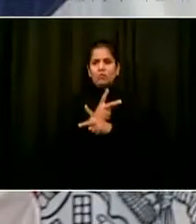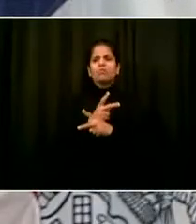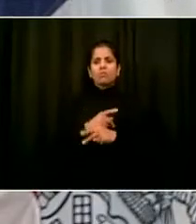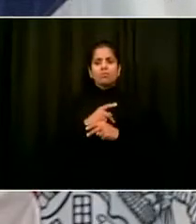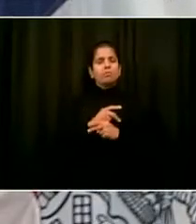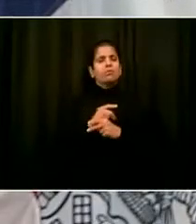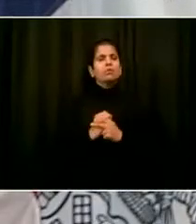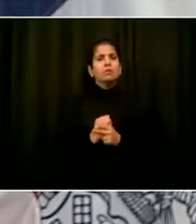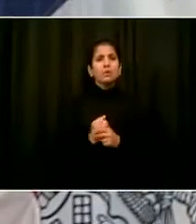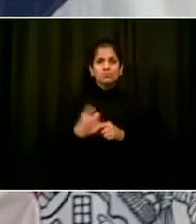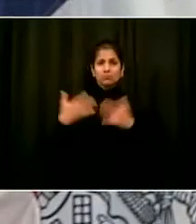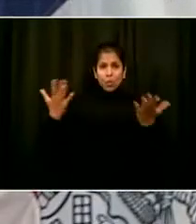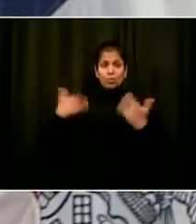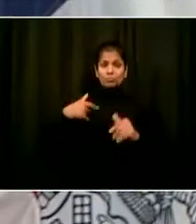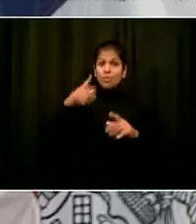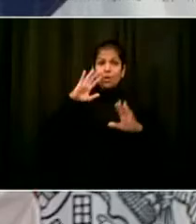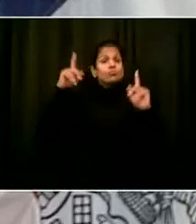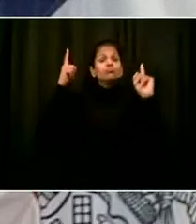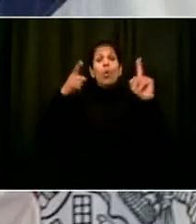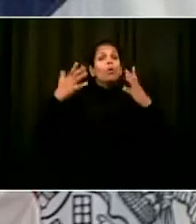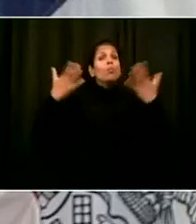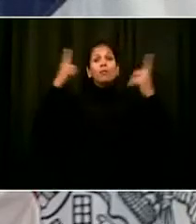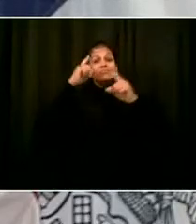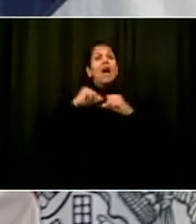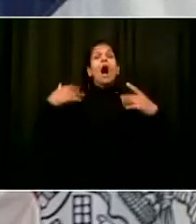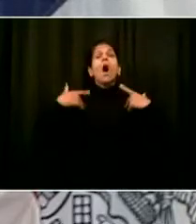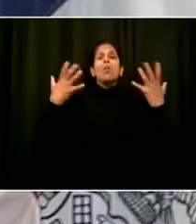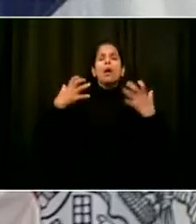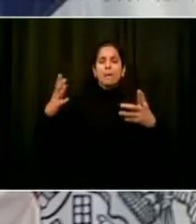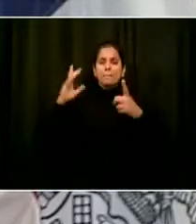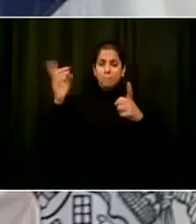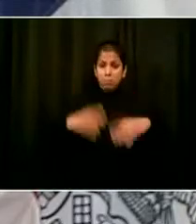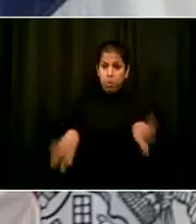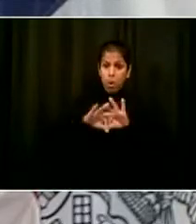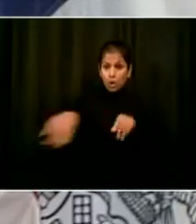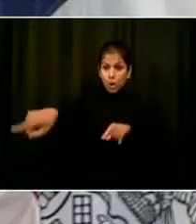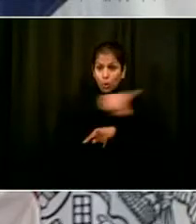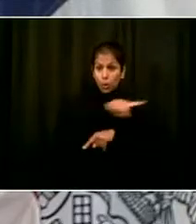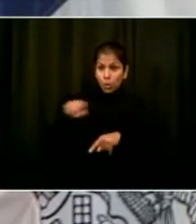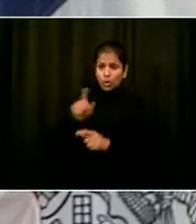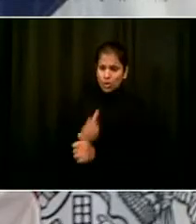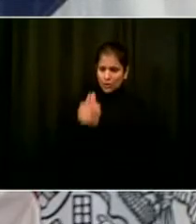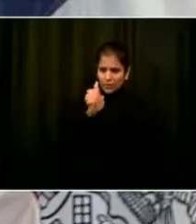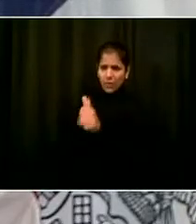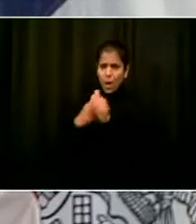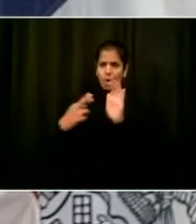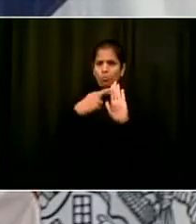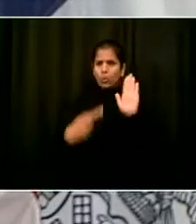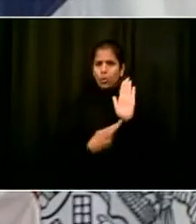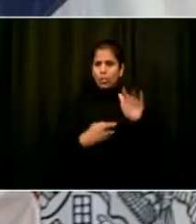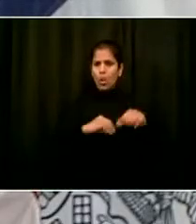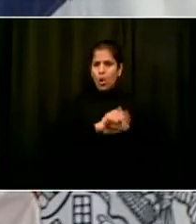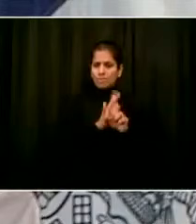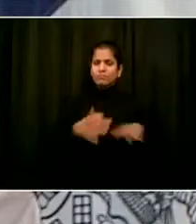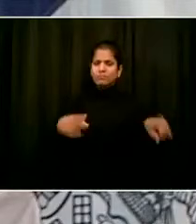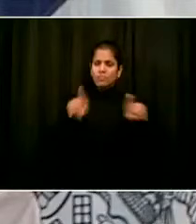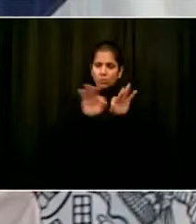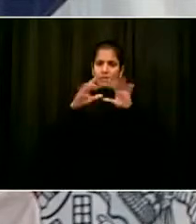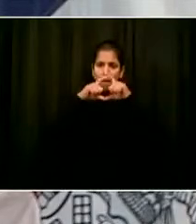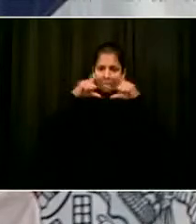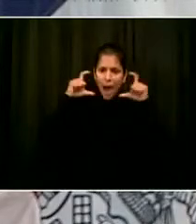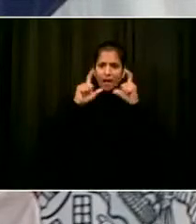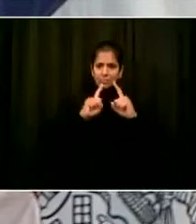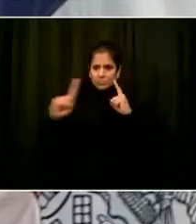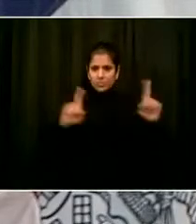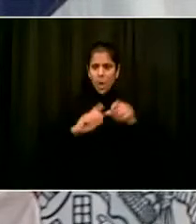to really follow the rules um whatever we do in this city it is about following the very